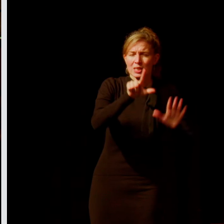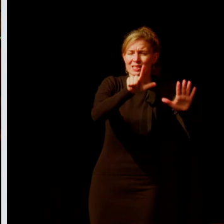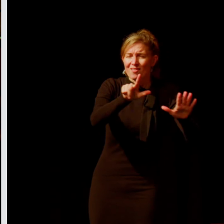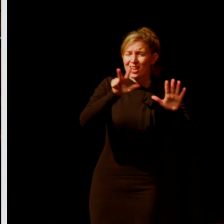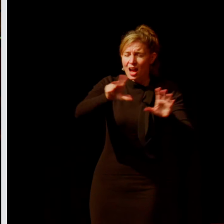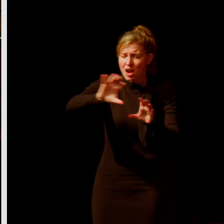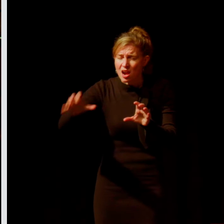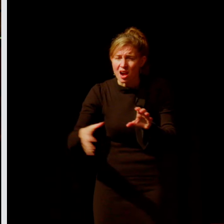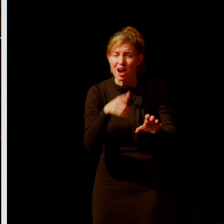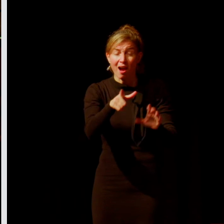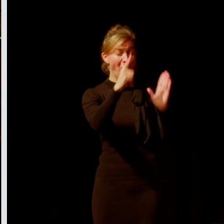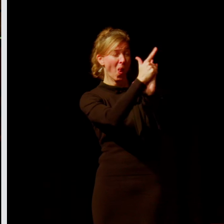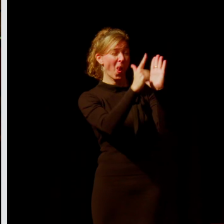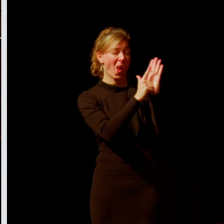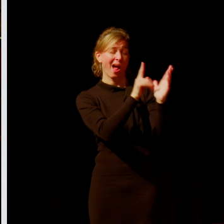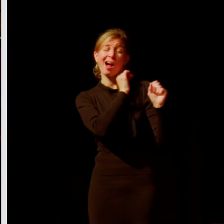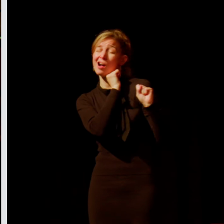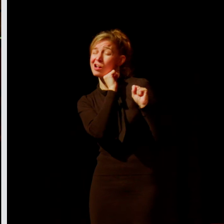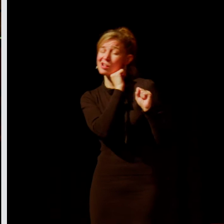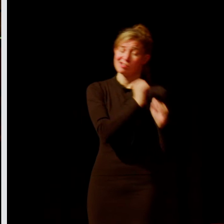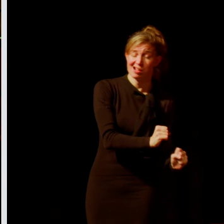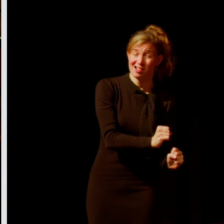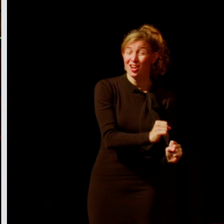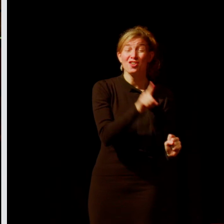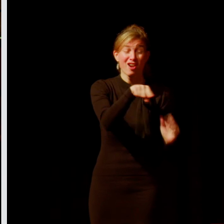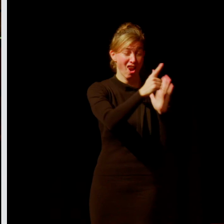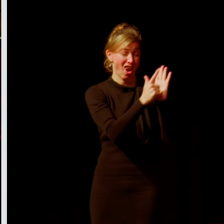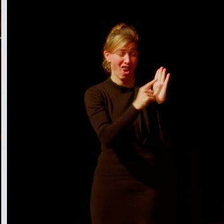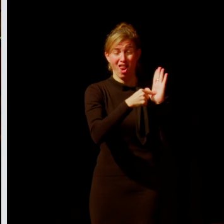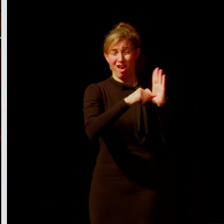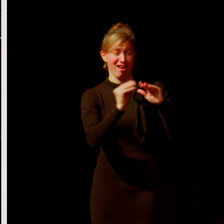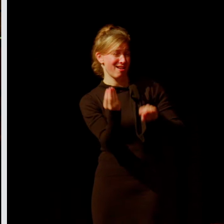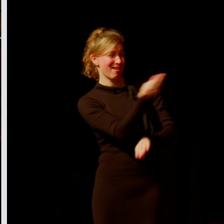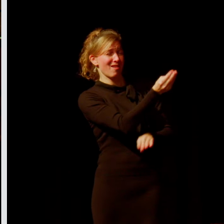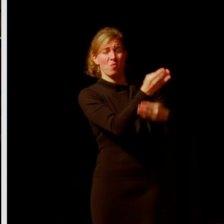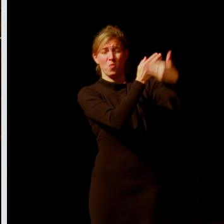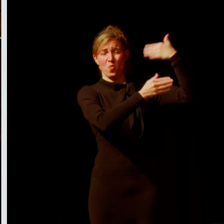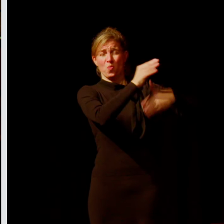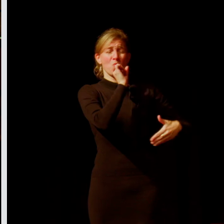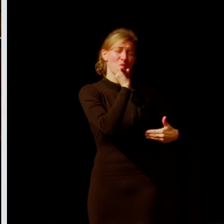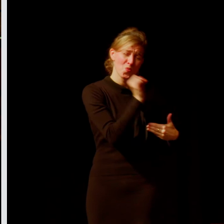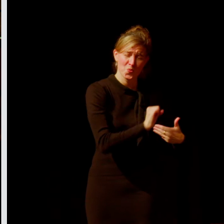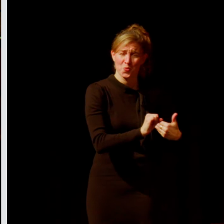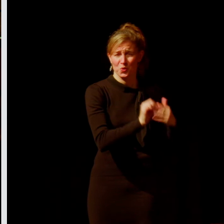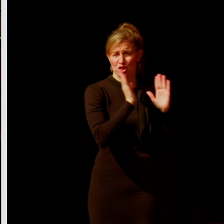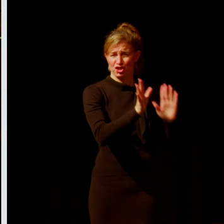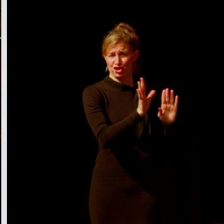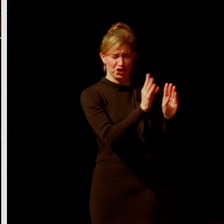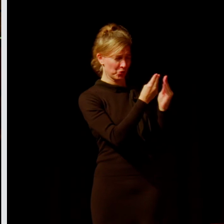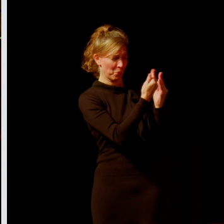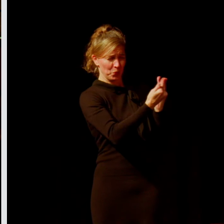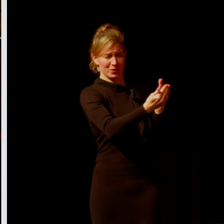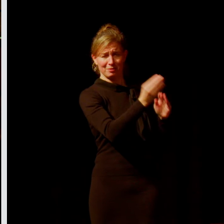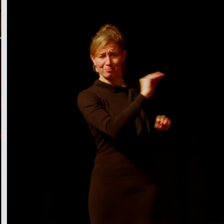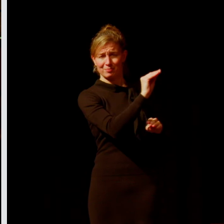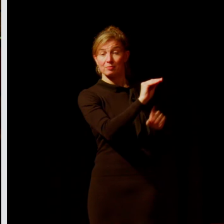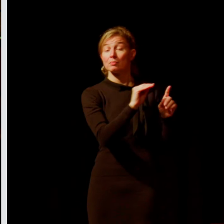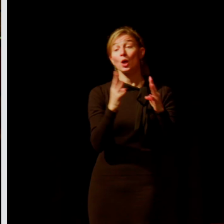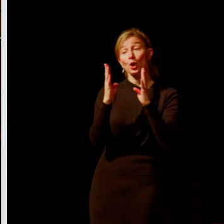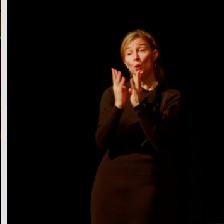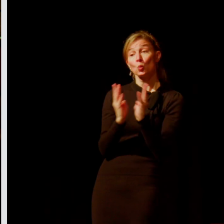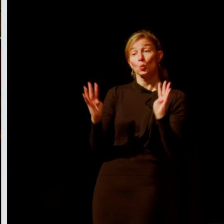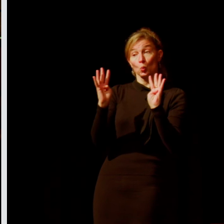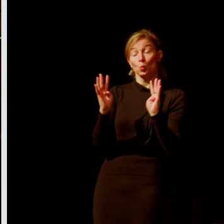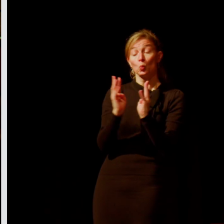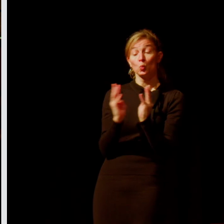still shackled by laws that belong in a museum. According to UNICEF, nearly